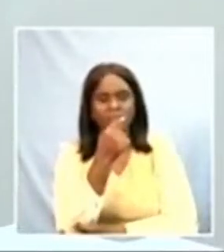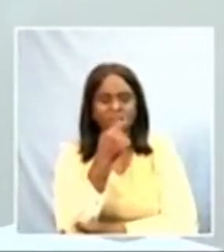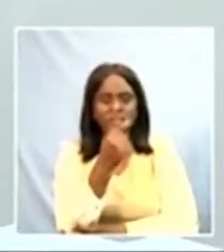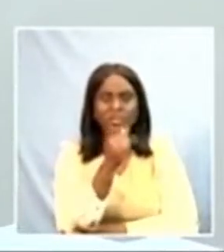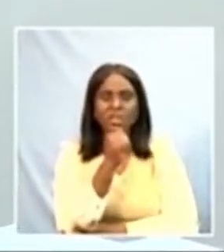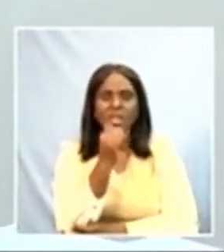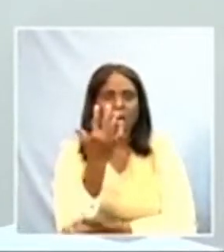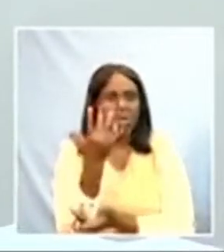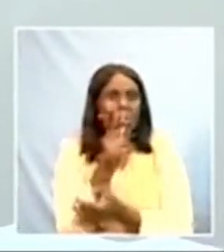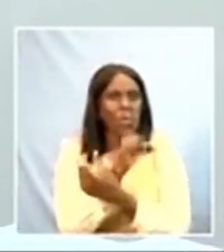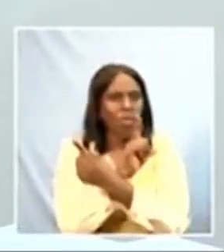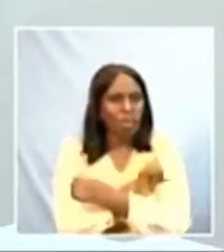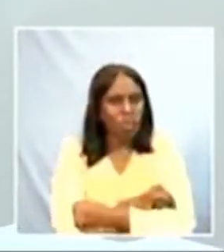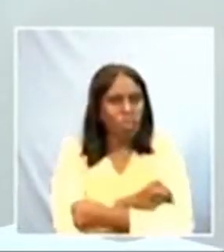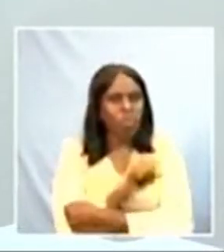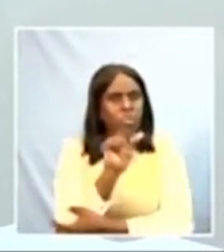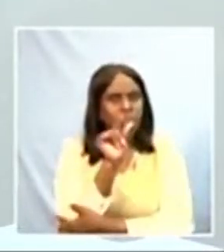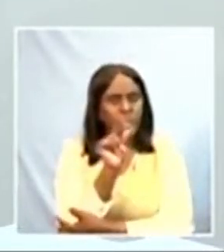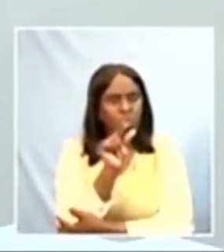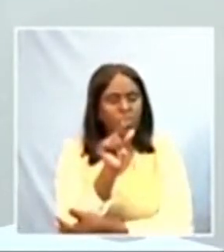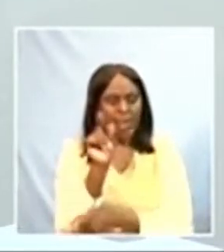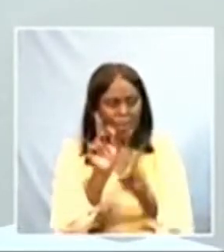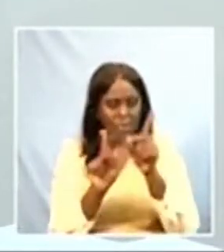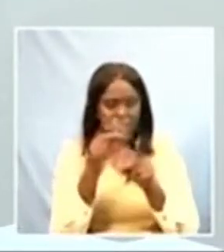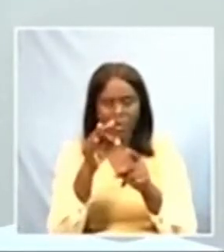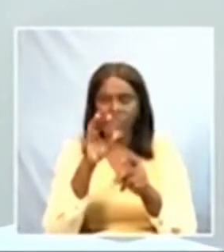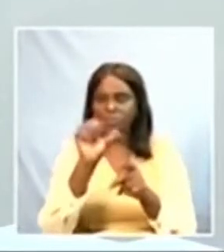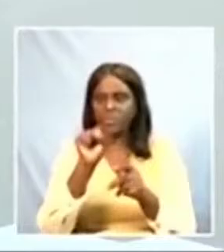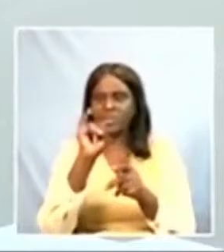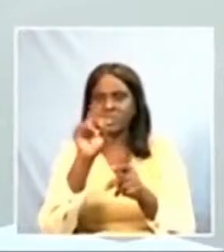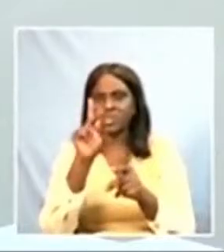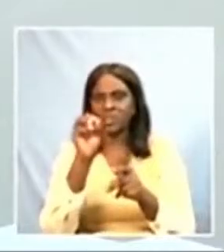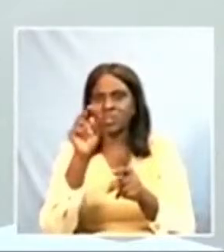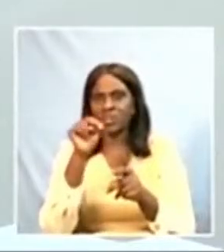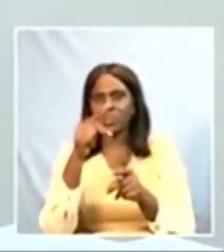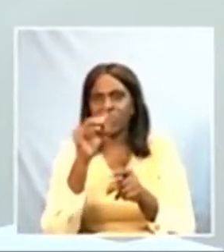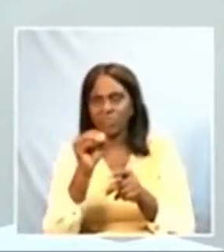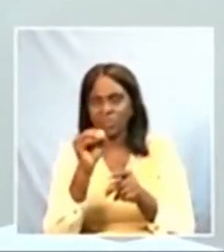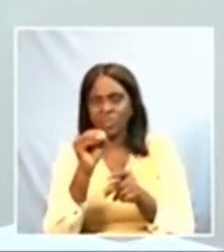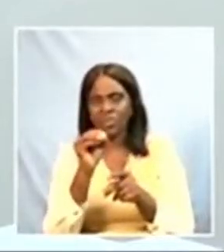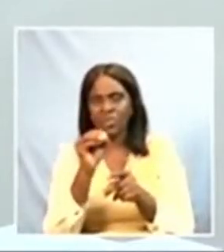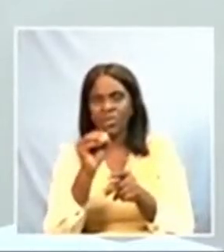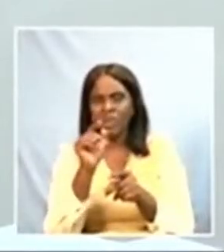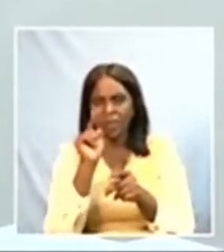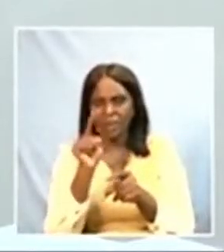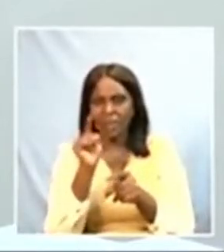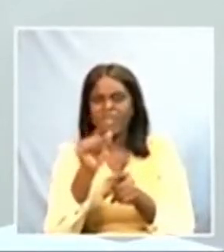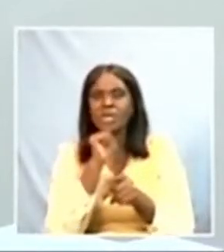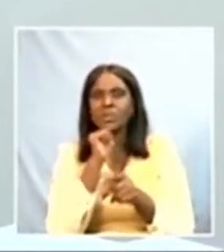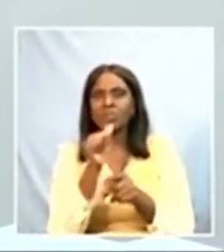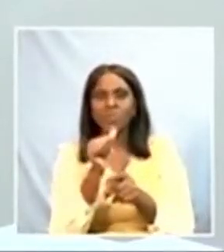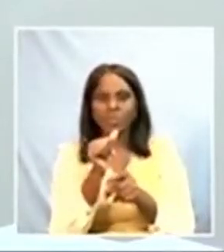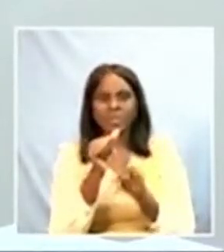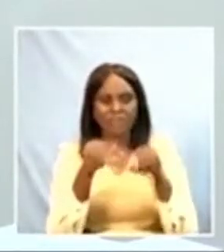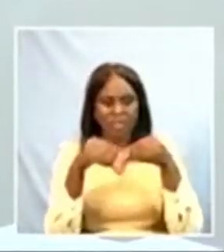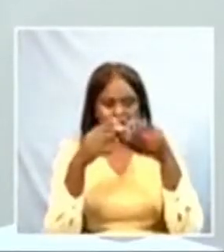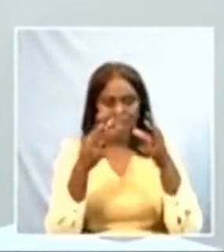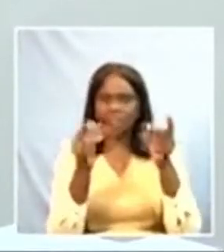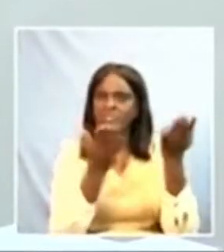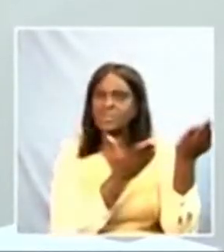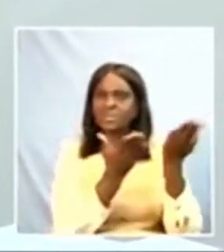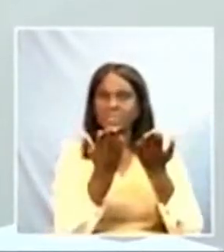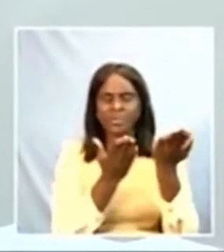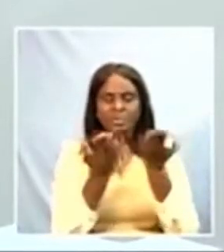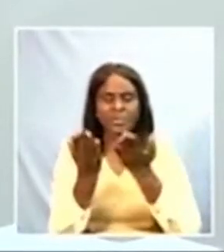rented a bit. The people of SIKONGO were not given the service